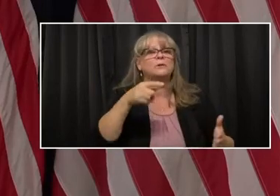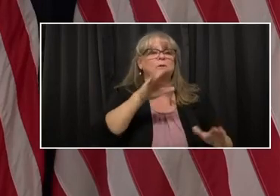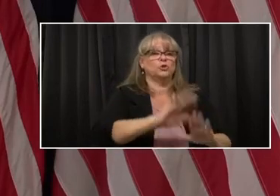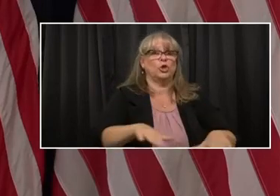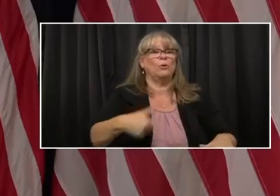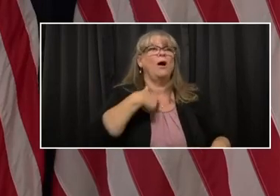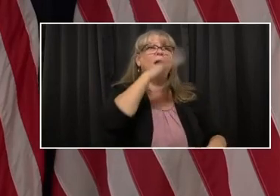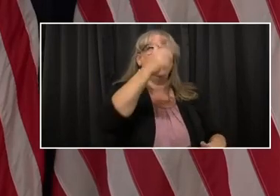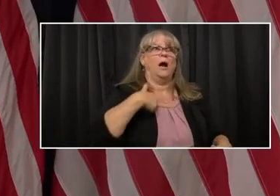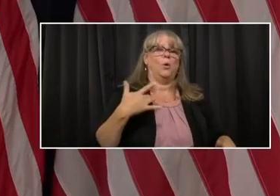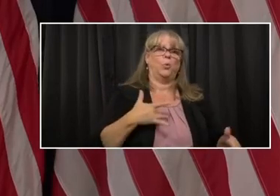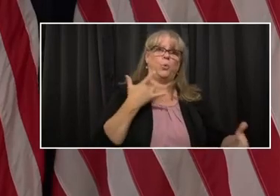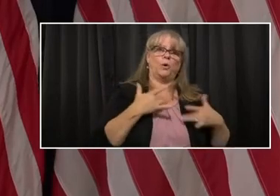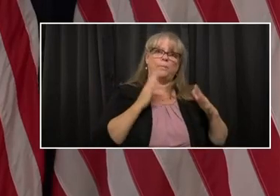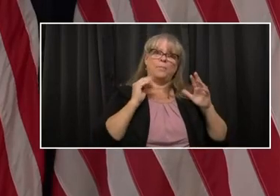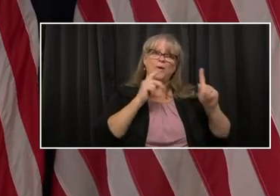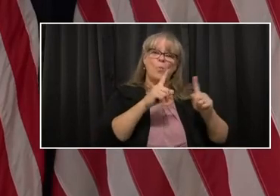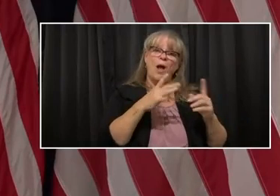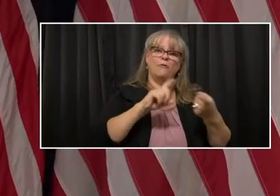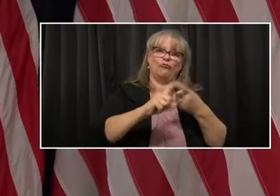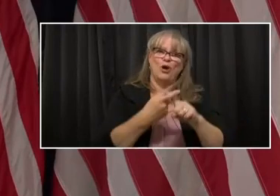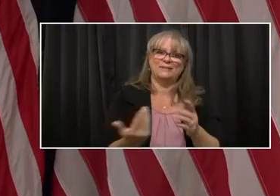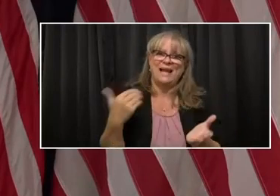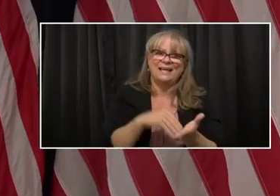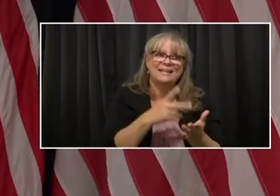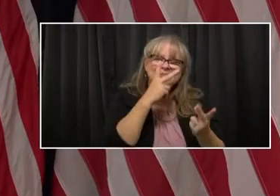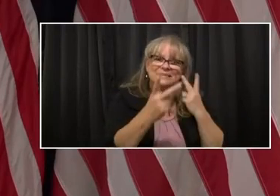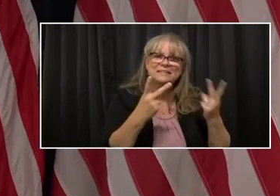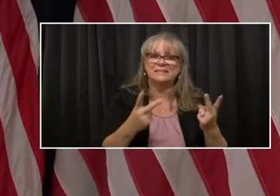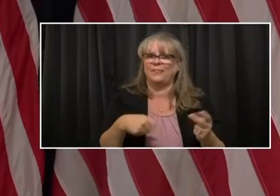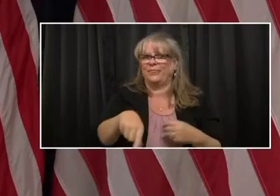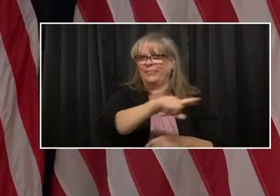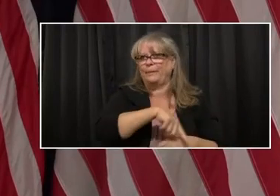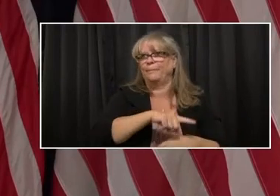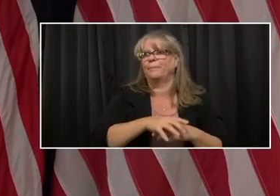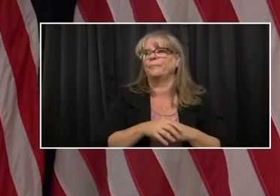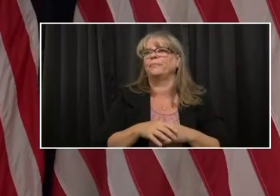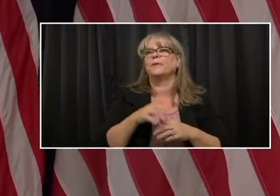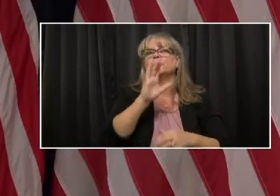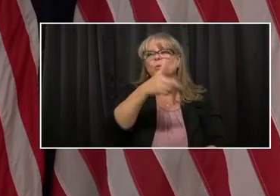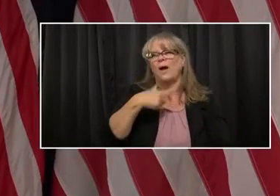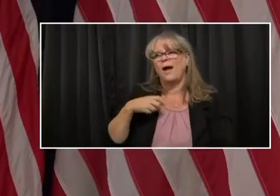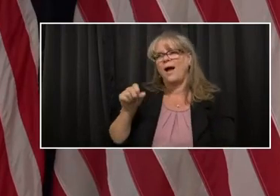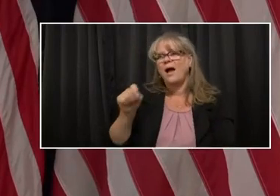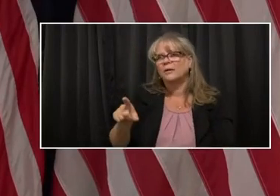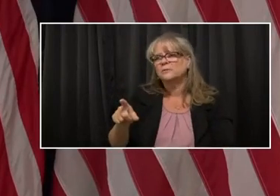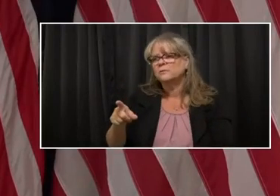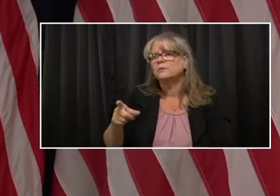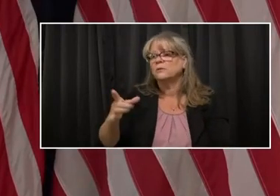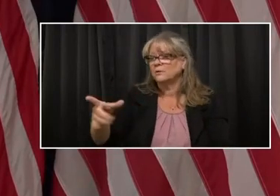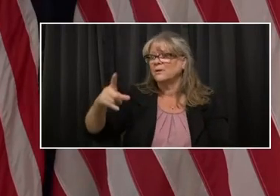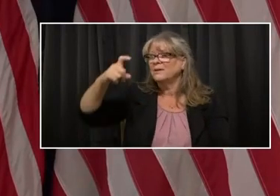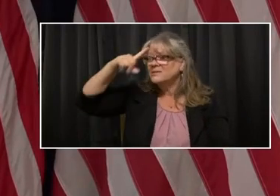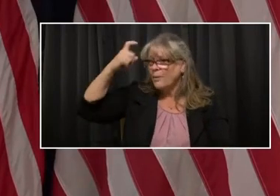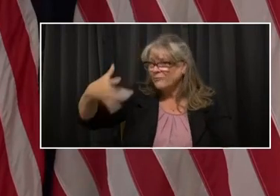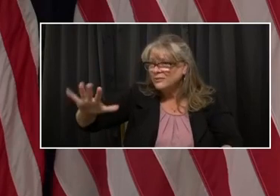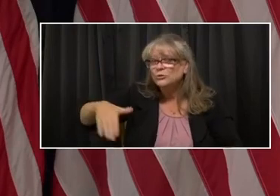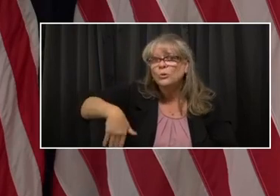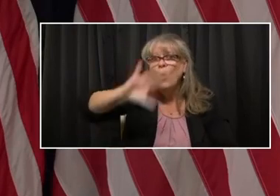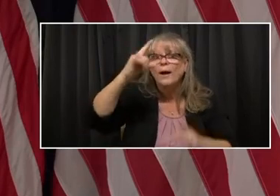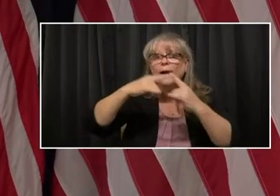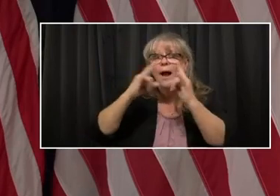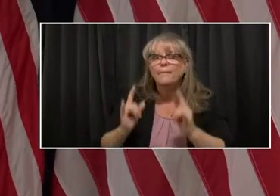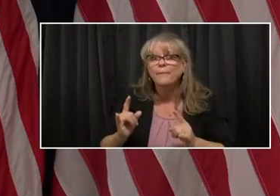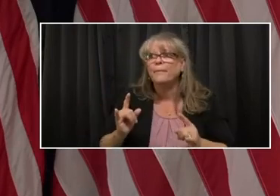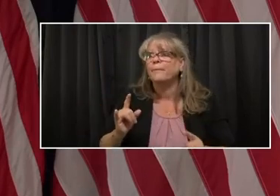or 3 of the kids raised their hands. For many of them, this was really their first time with their peers, which